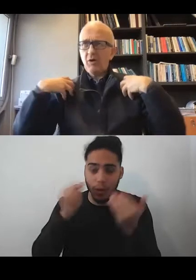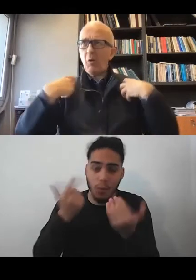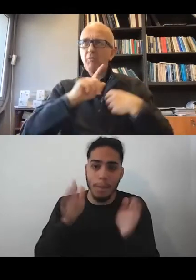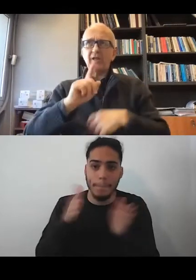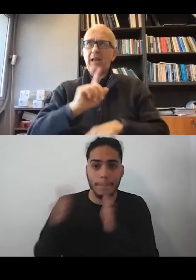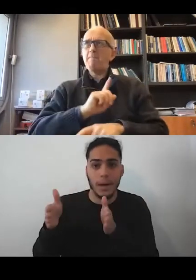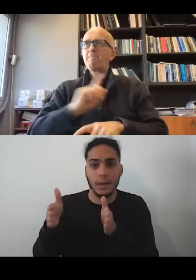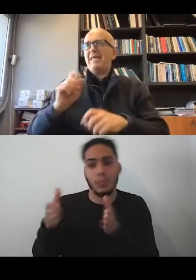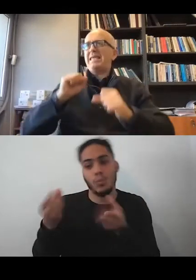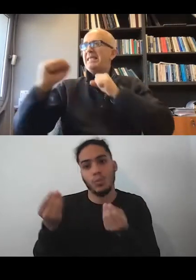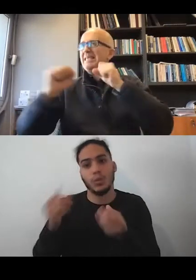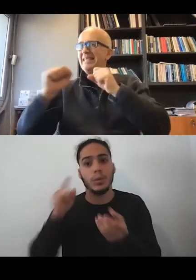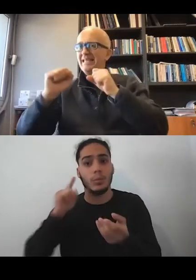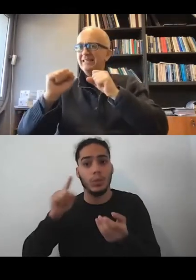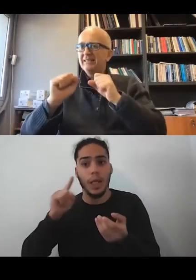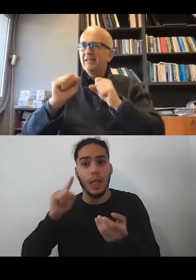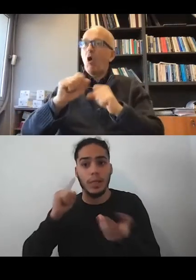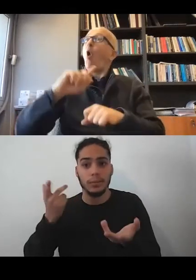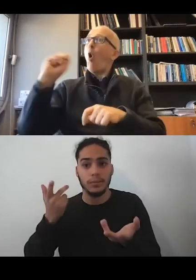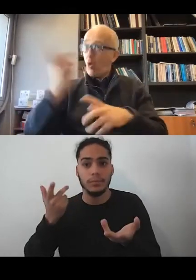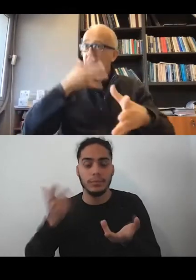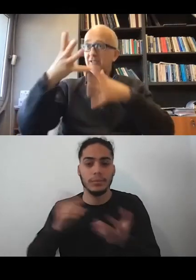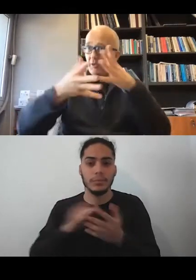the different sign languages.